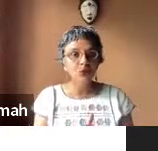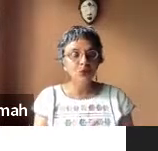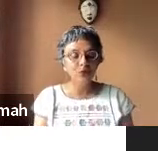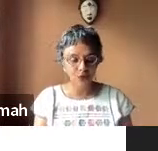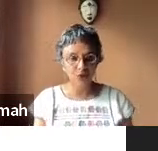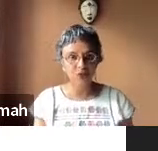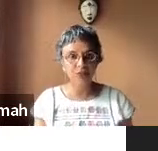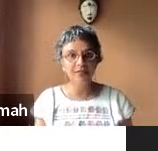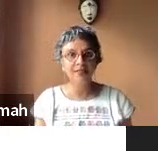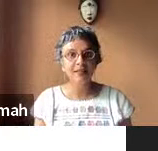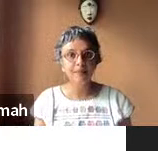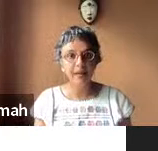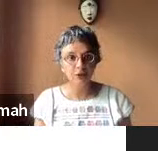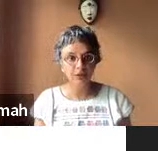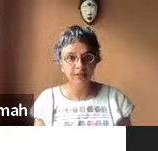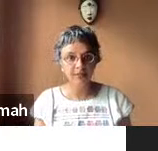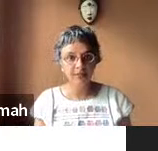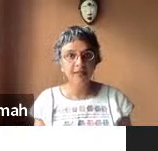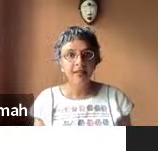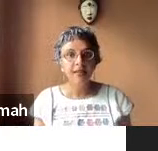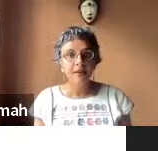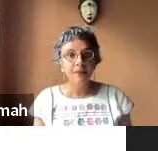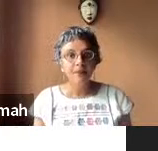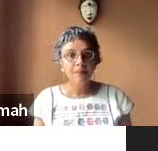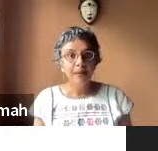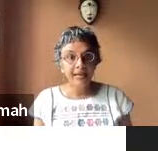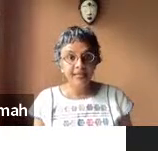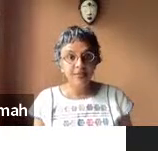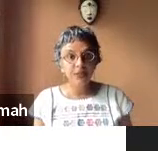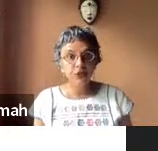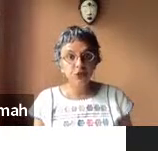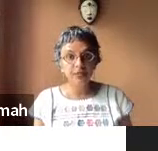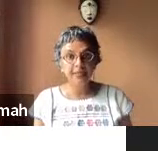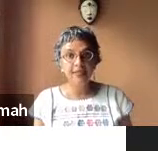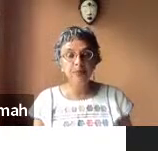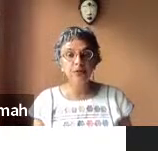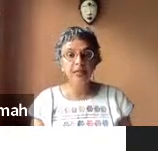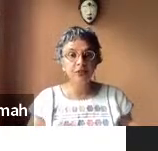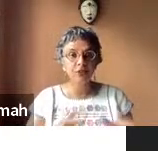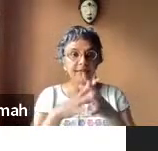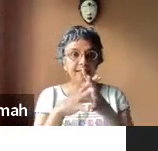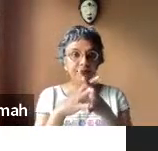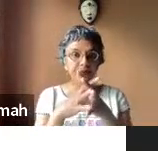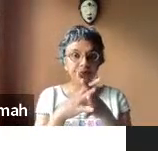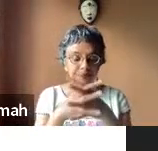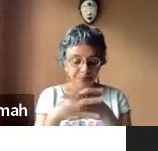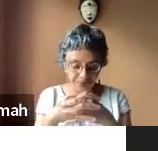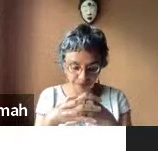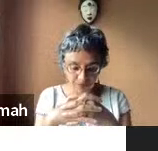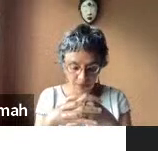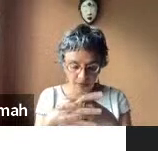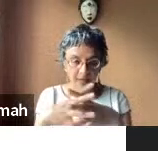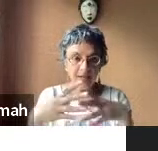Let's go to the first metric, paid maternity and parental leave.